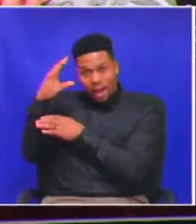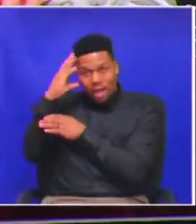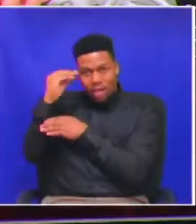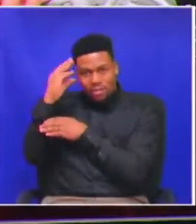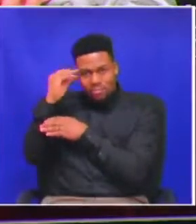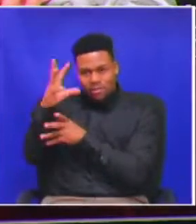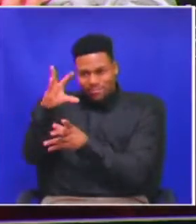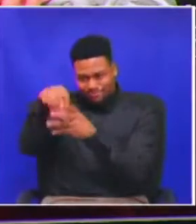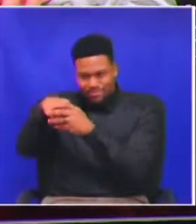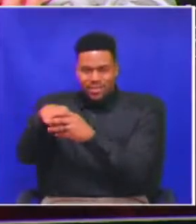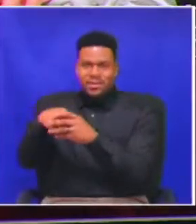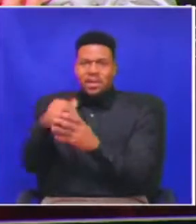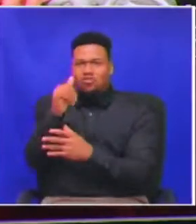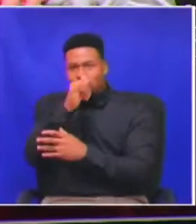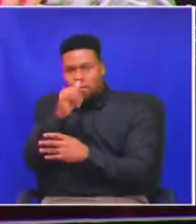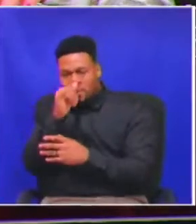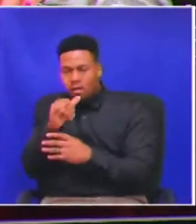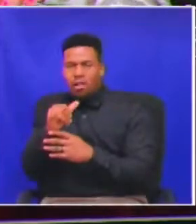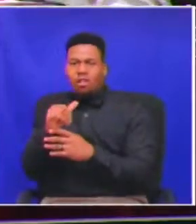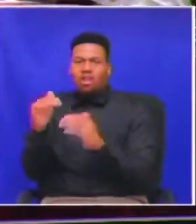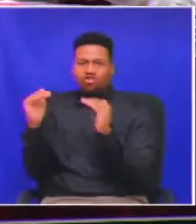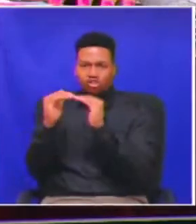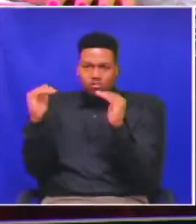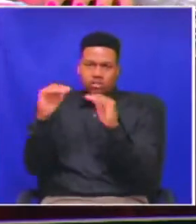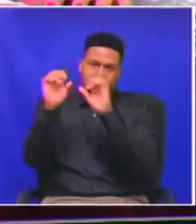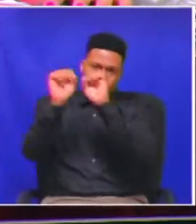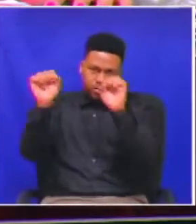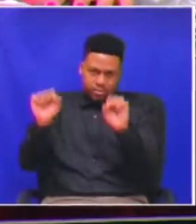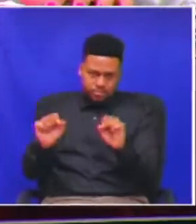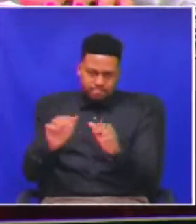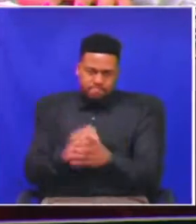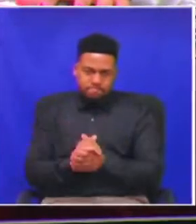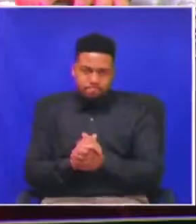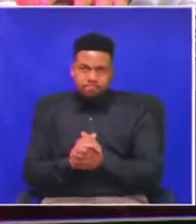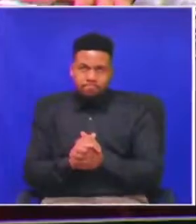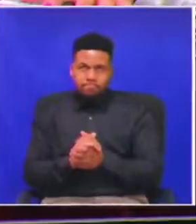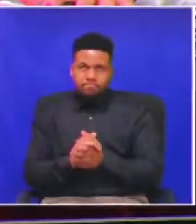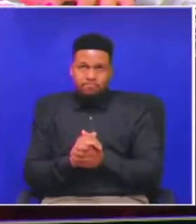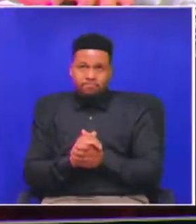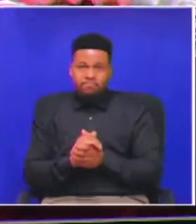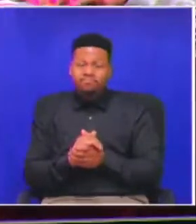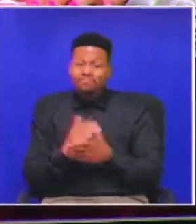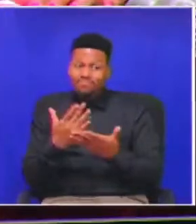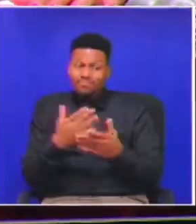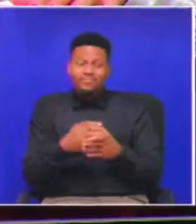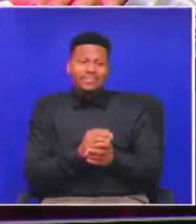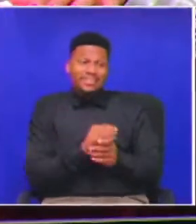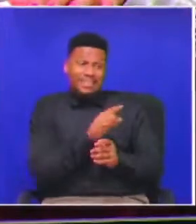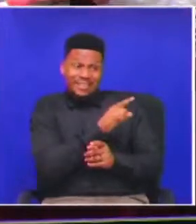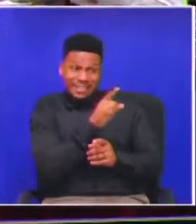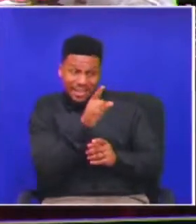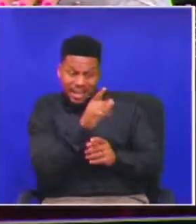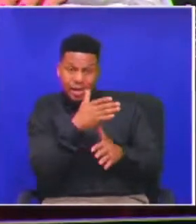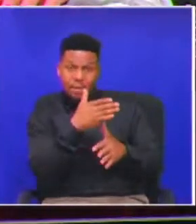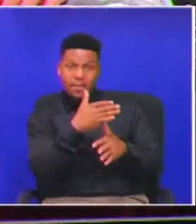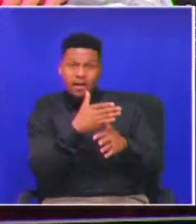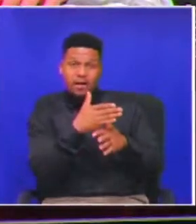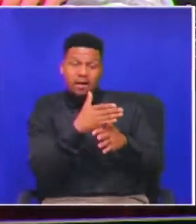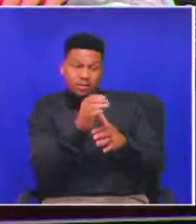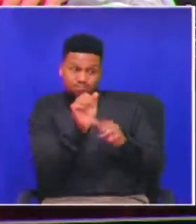to their legal acumen, candidates must be able to demonstrate